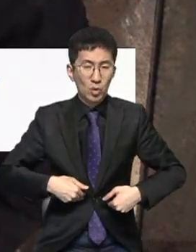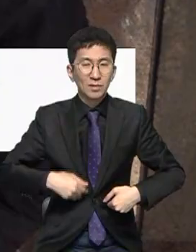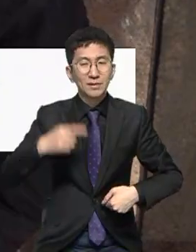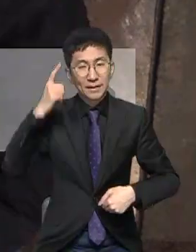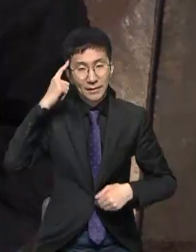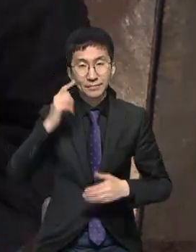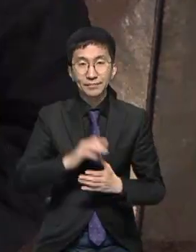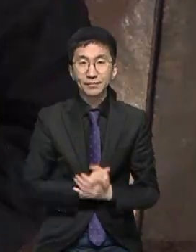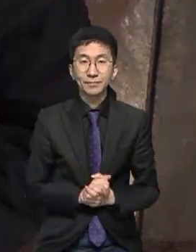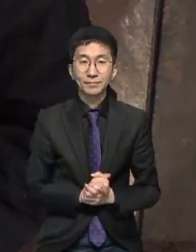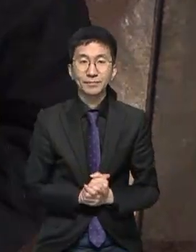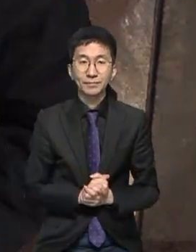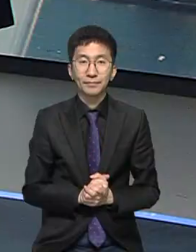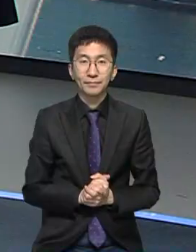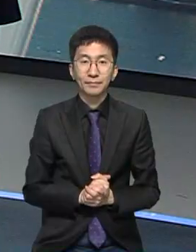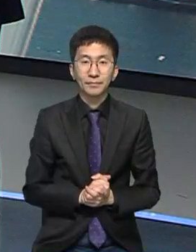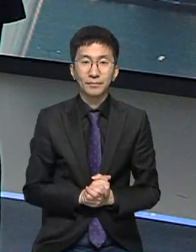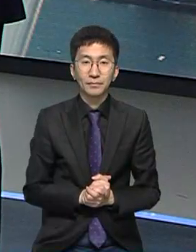virus.